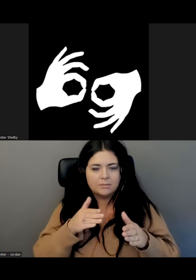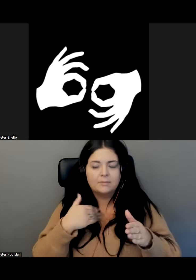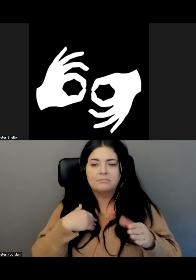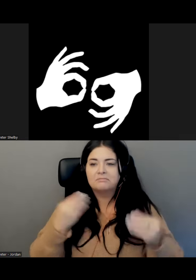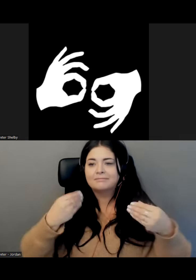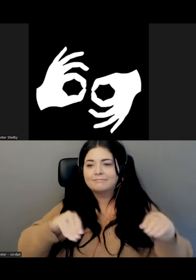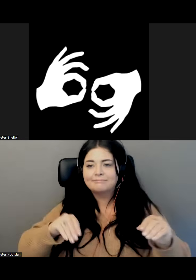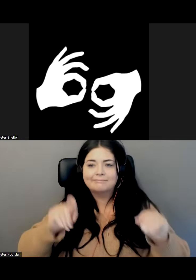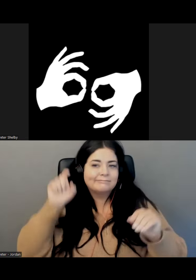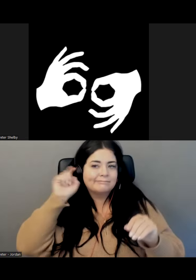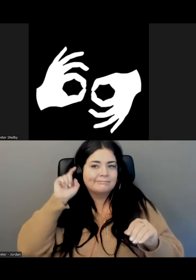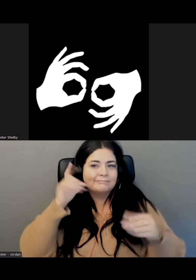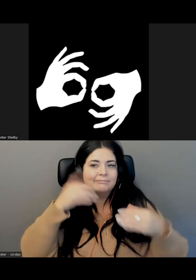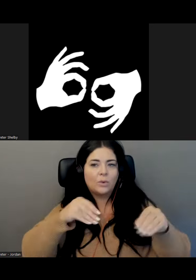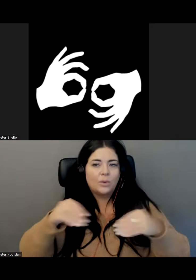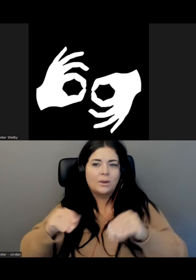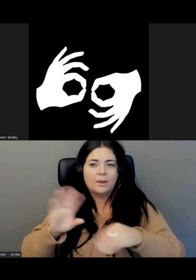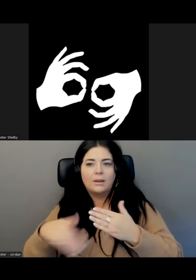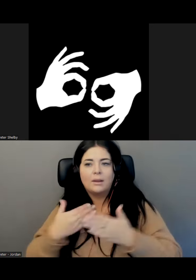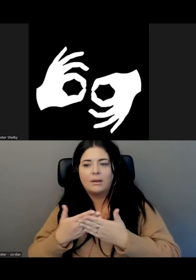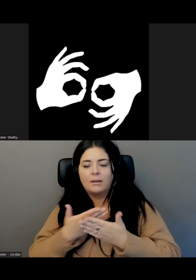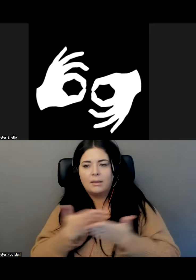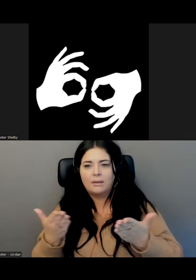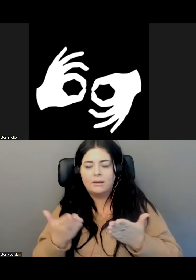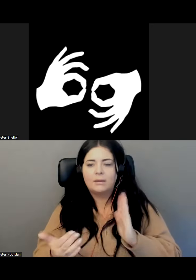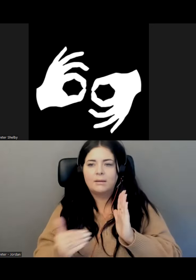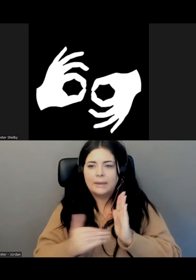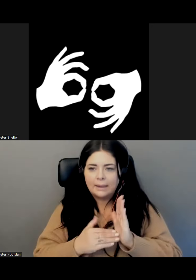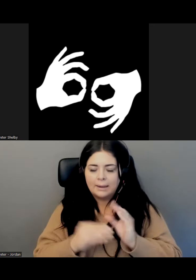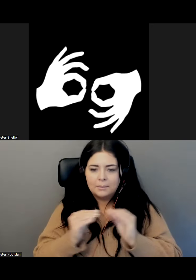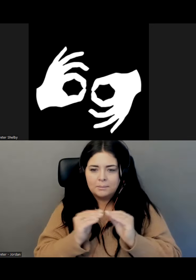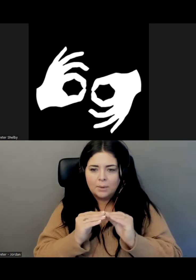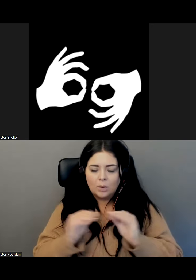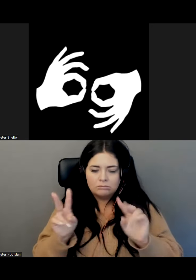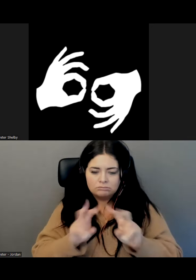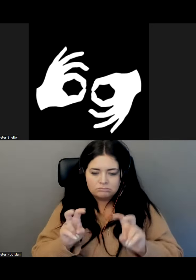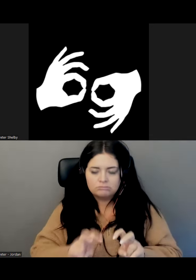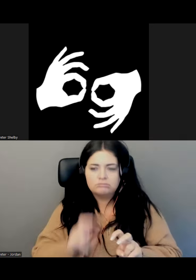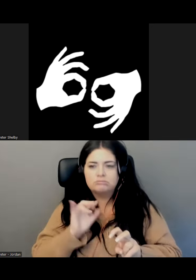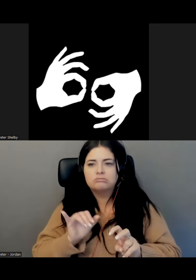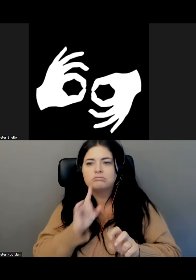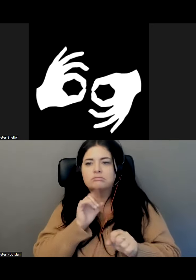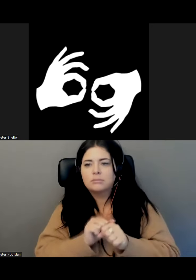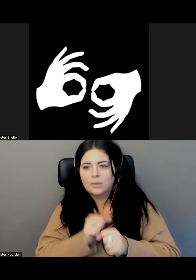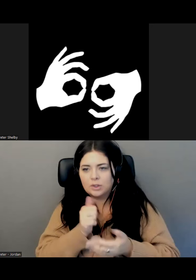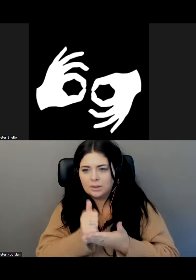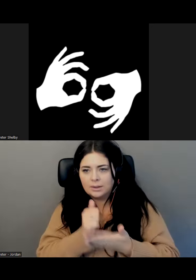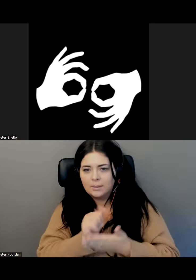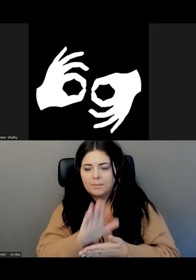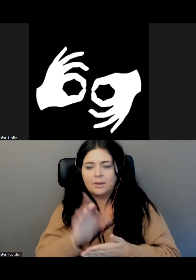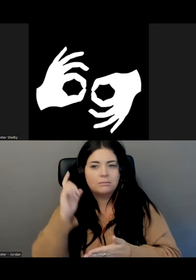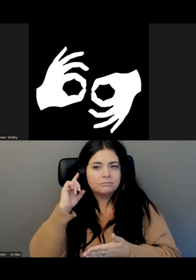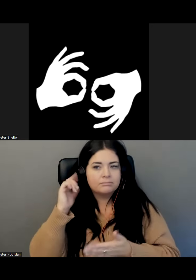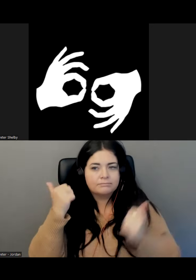aids or products. We really like to expand and make sure that we're helping people treat their hearing